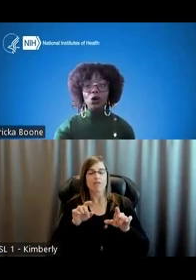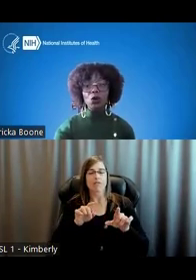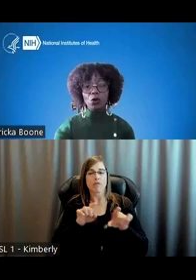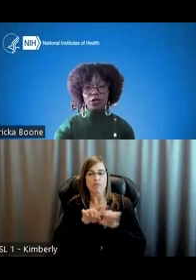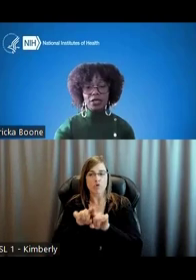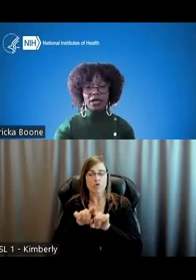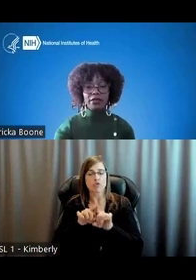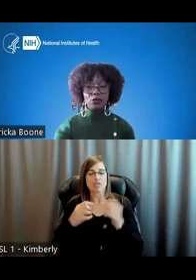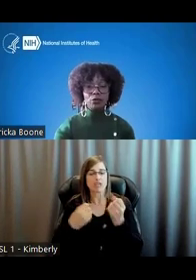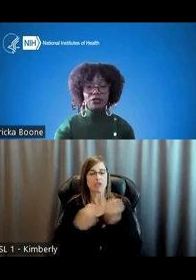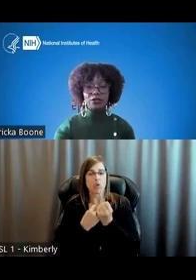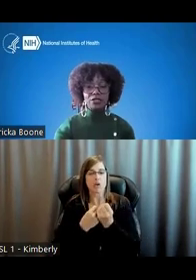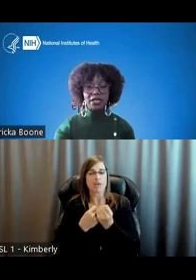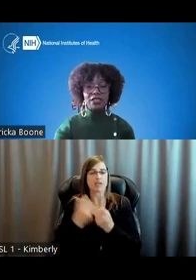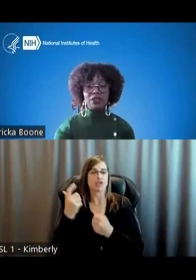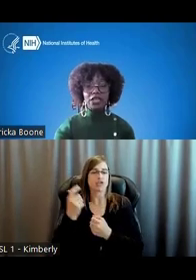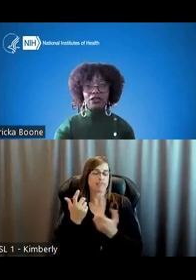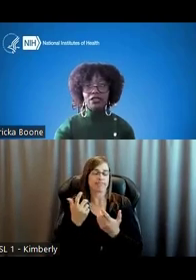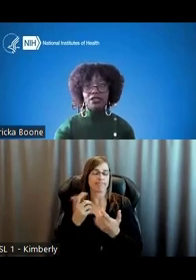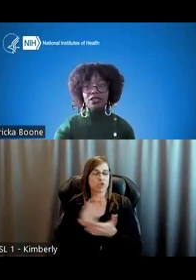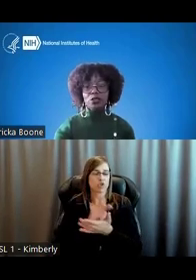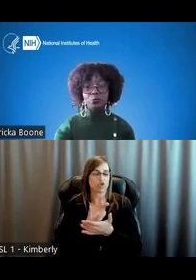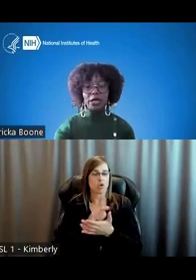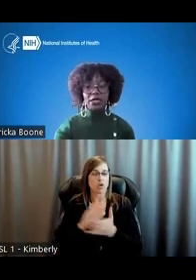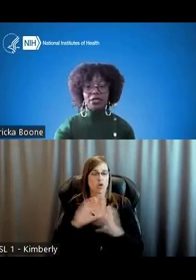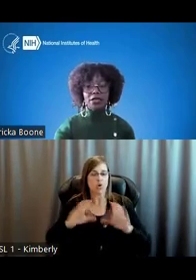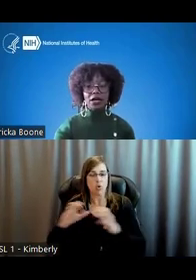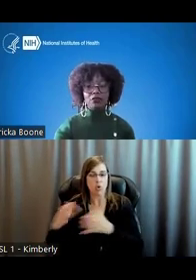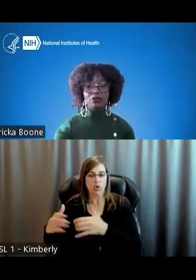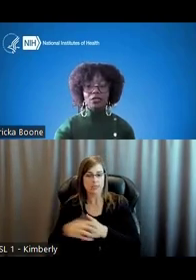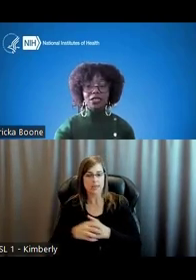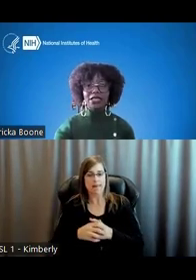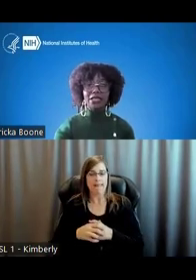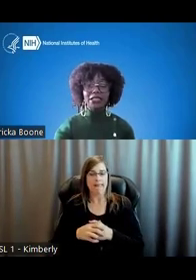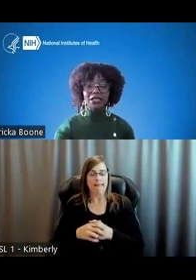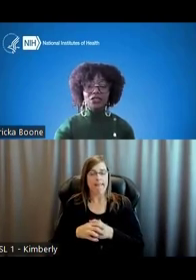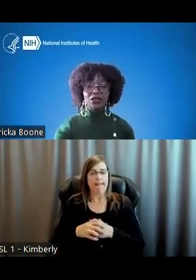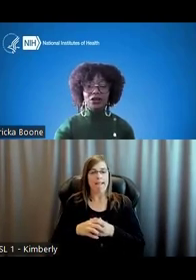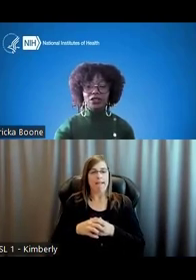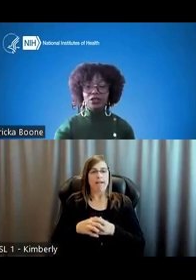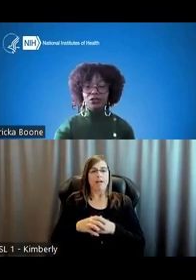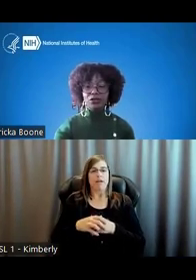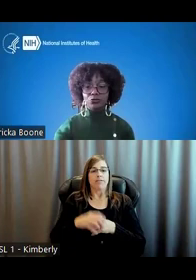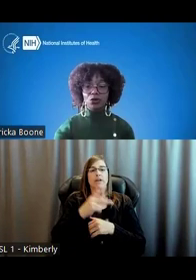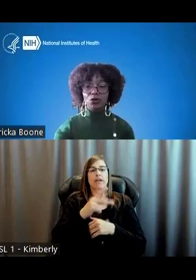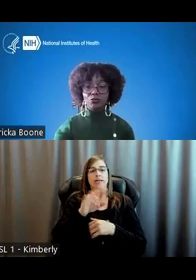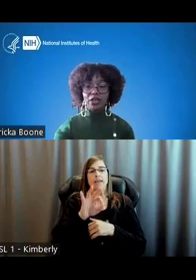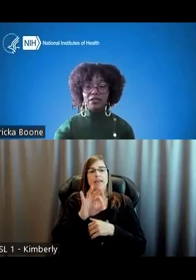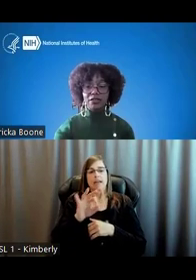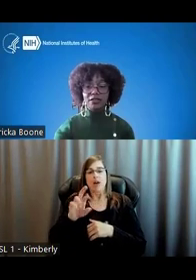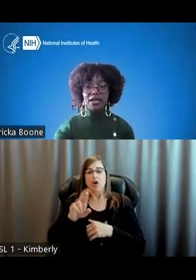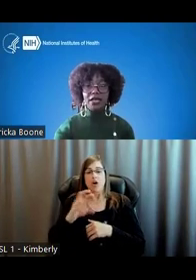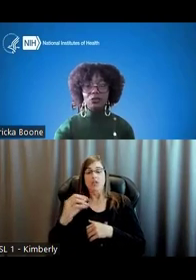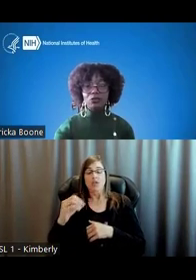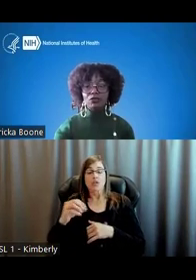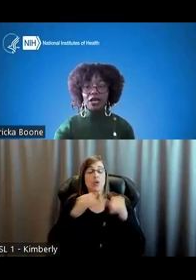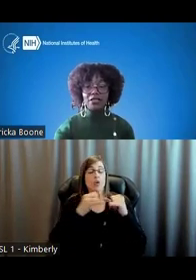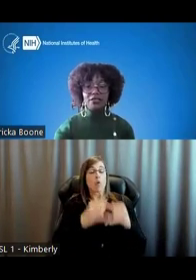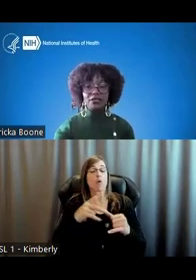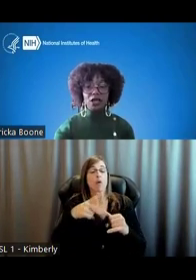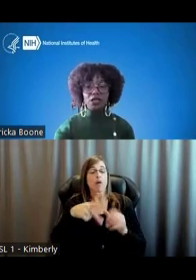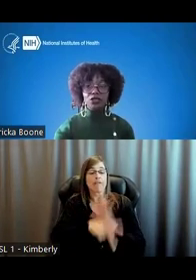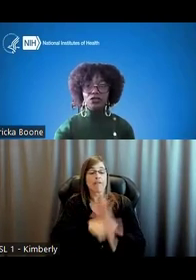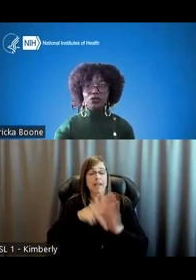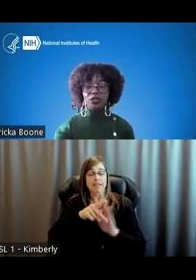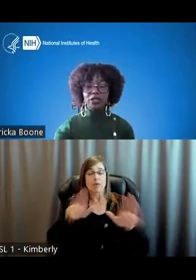scholar cohorts that are based on scientific areas that span from the K99 to the R00 award phases. And it